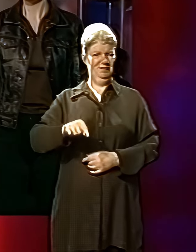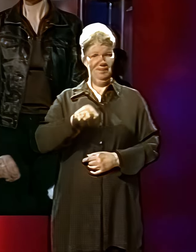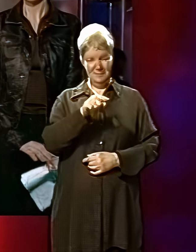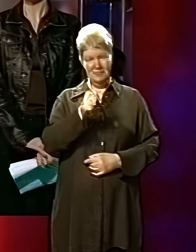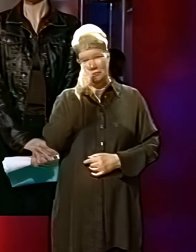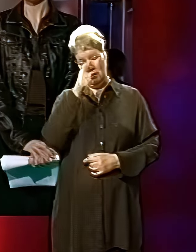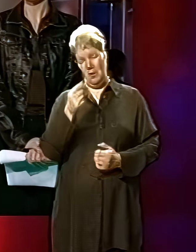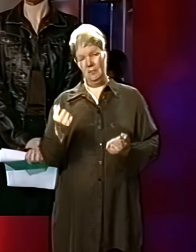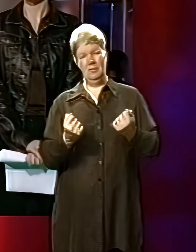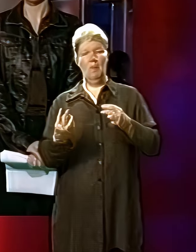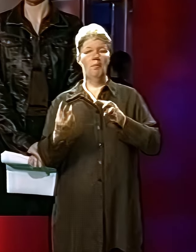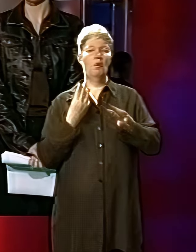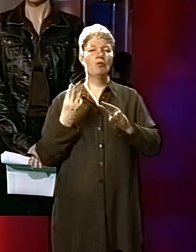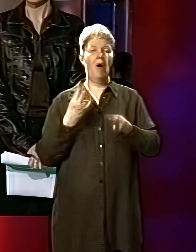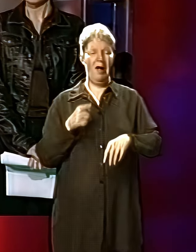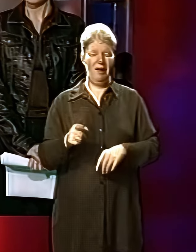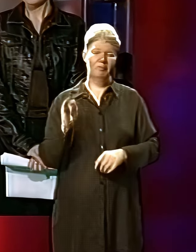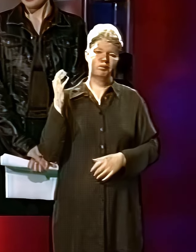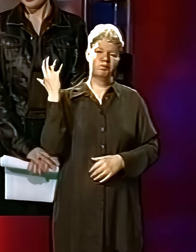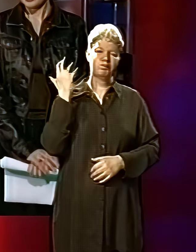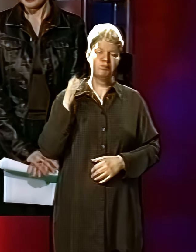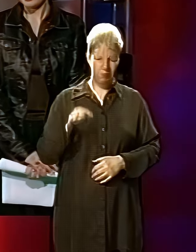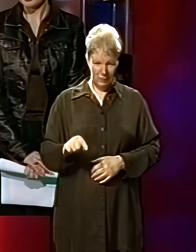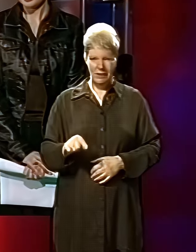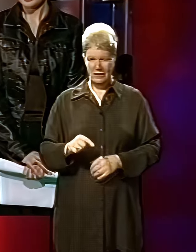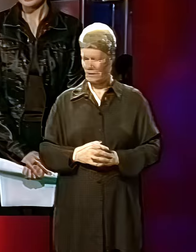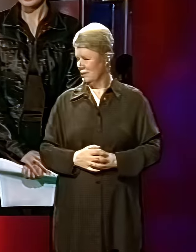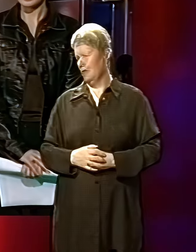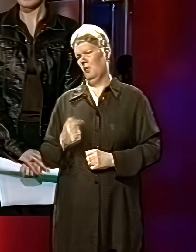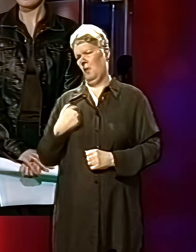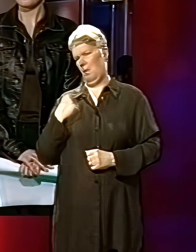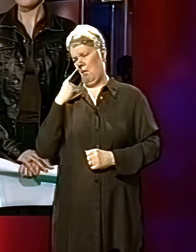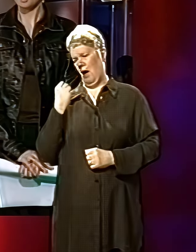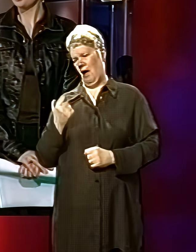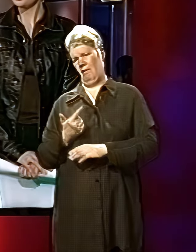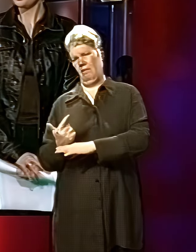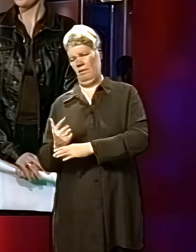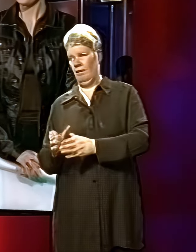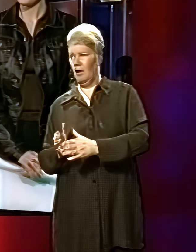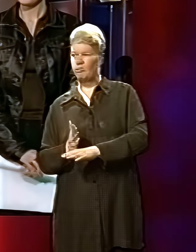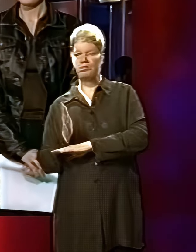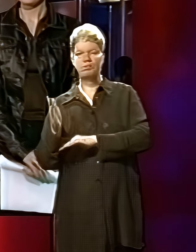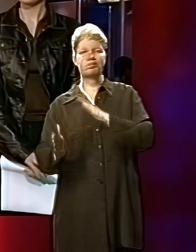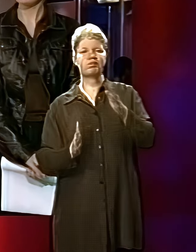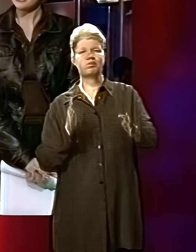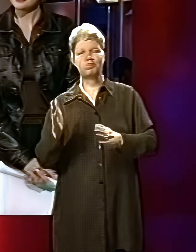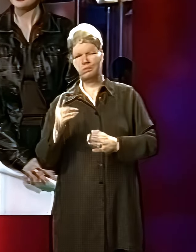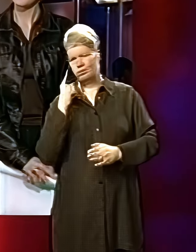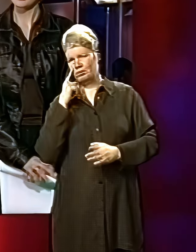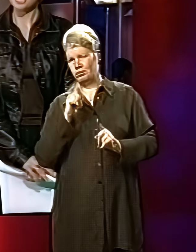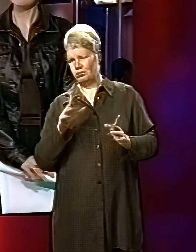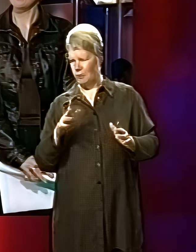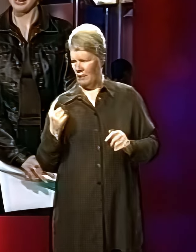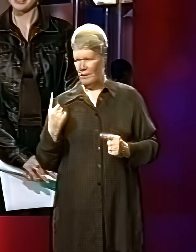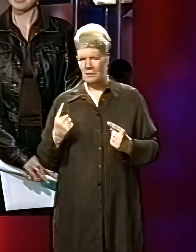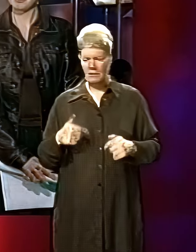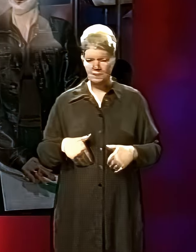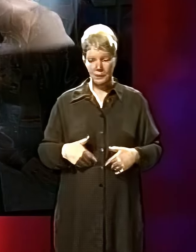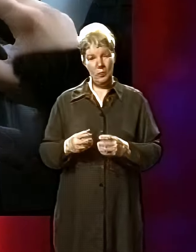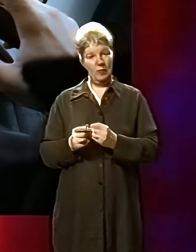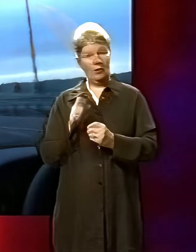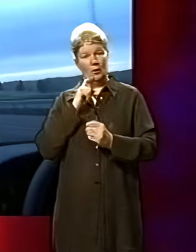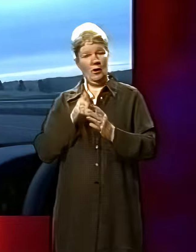some motorway service stations. To see for ourselves, we sent a camera crew on tour with a peckish Ashley Blake.